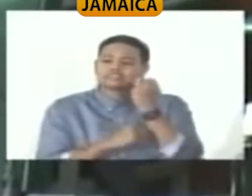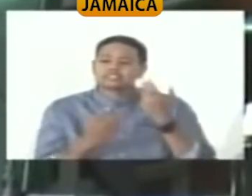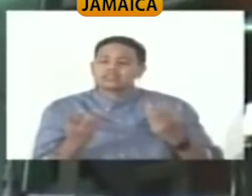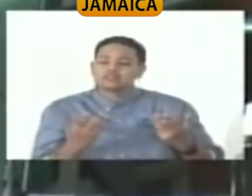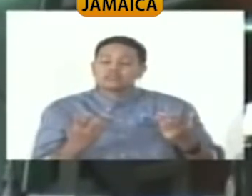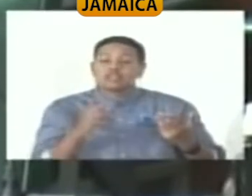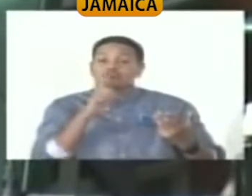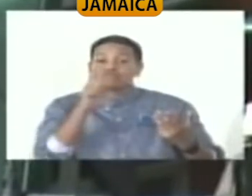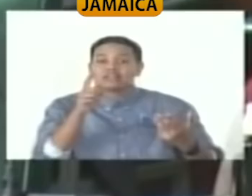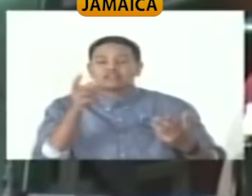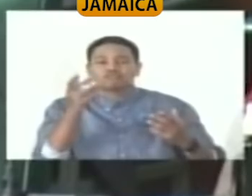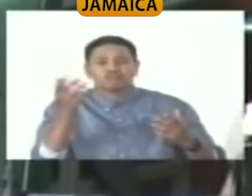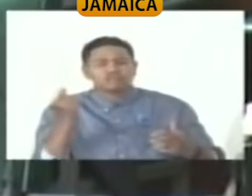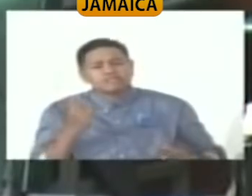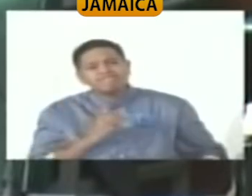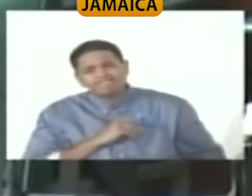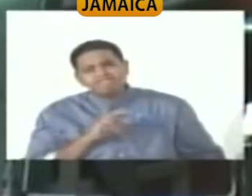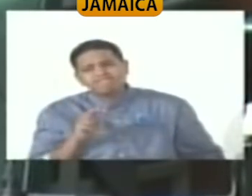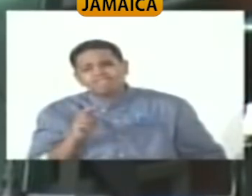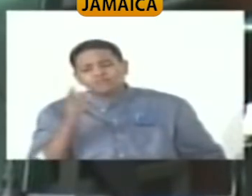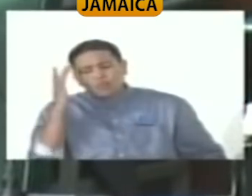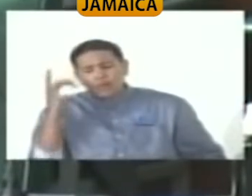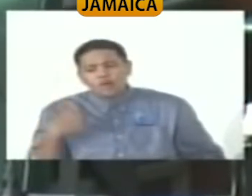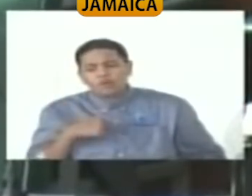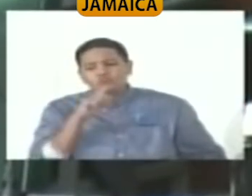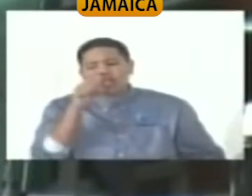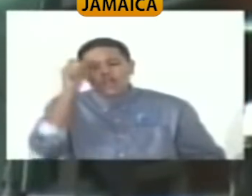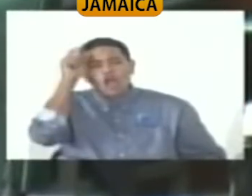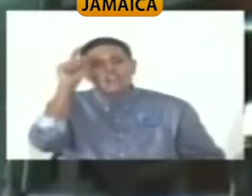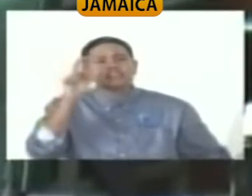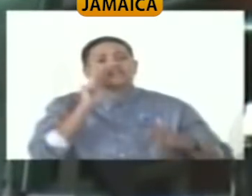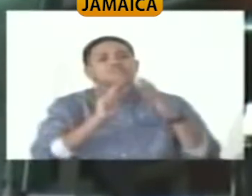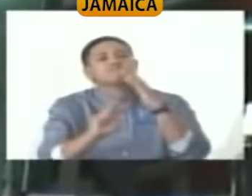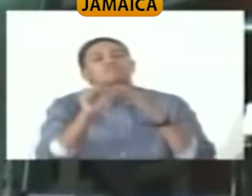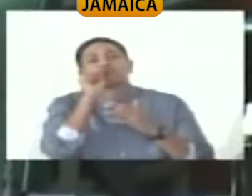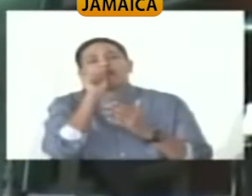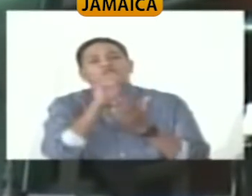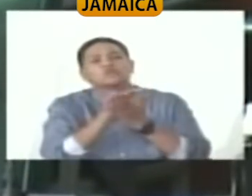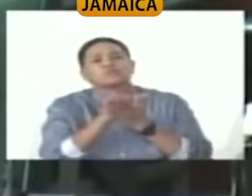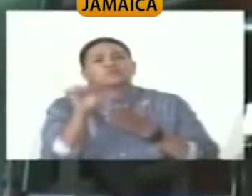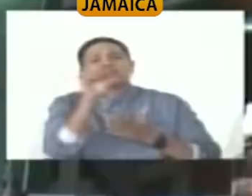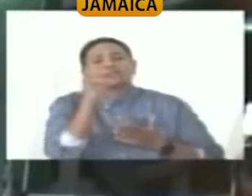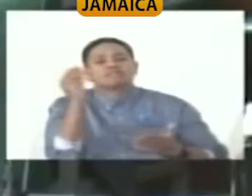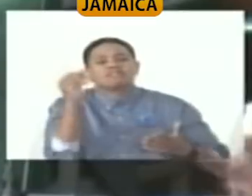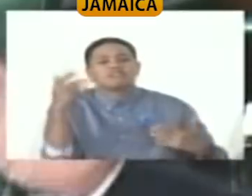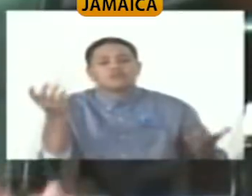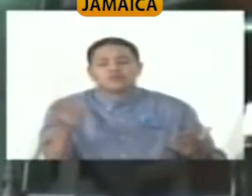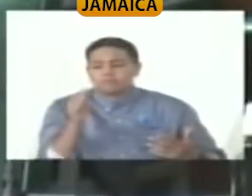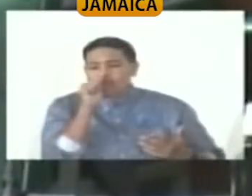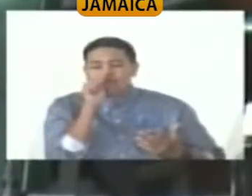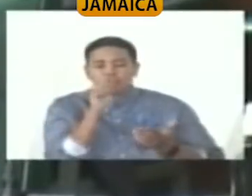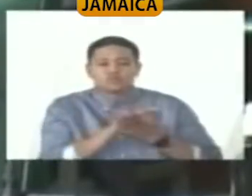has been received warmly because we understand the predicament of the private high schools. Private schools,